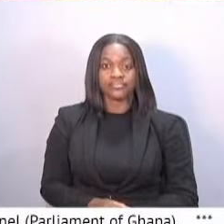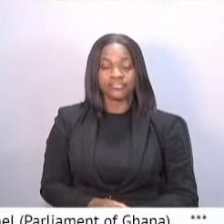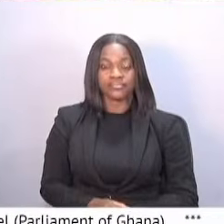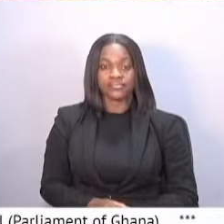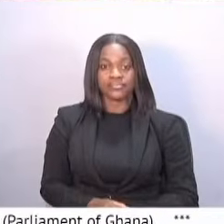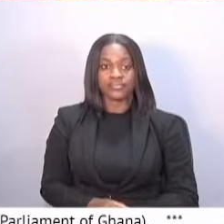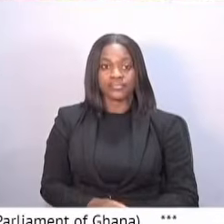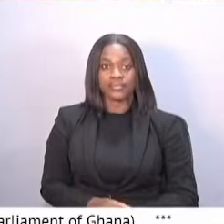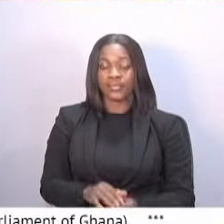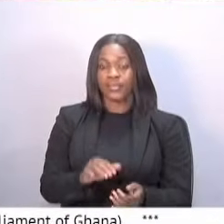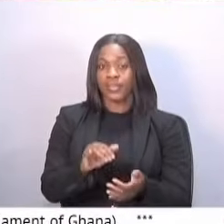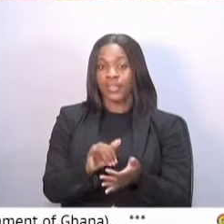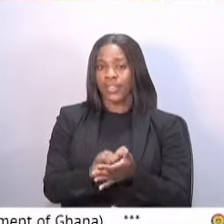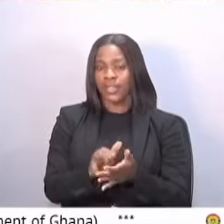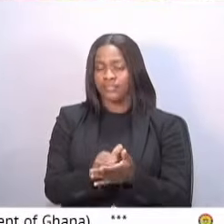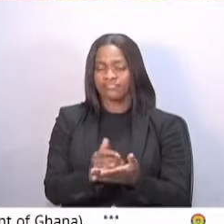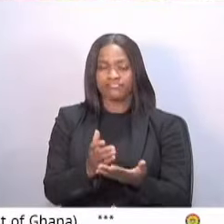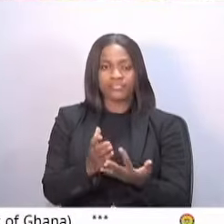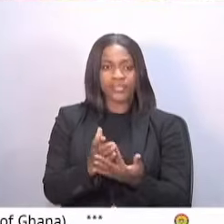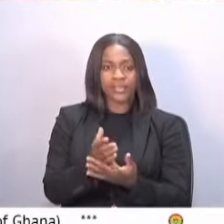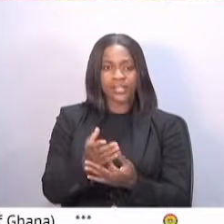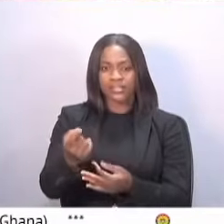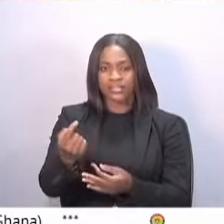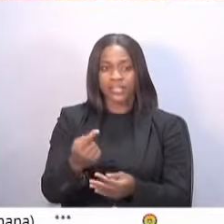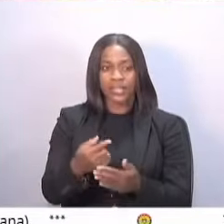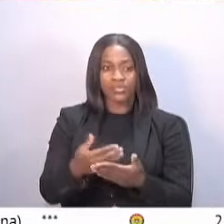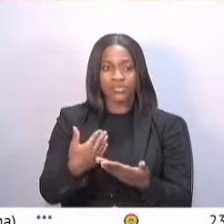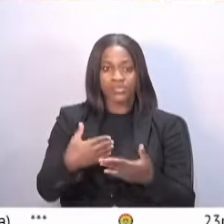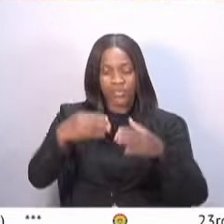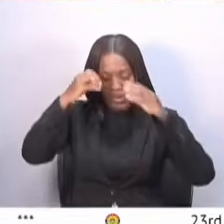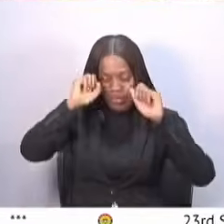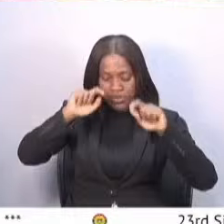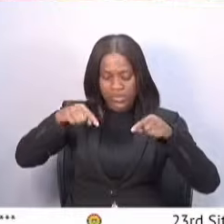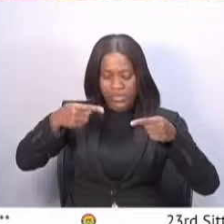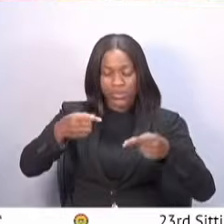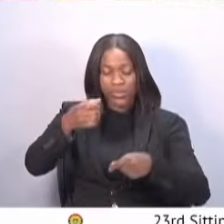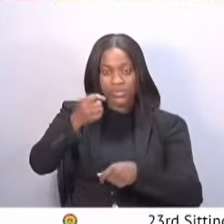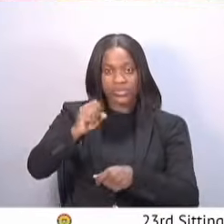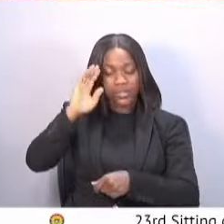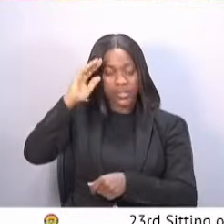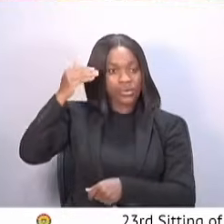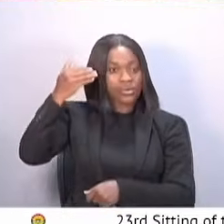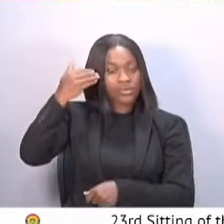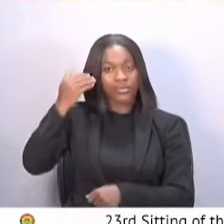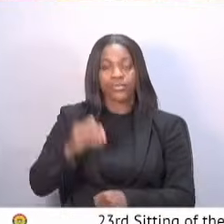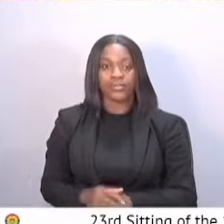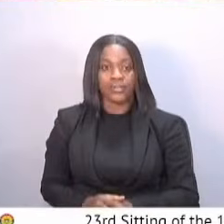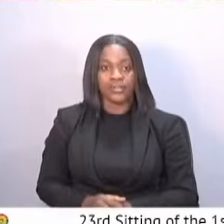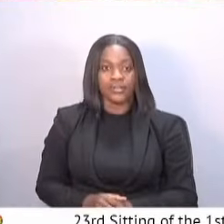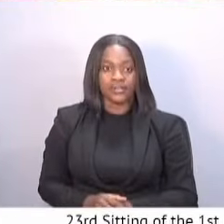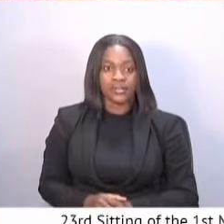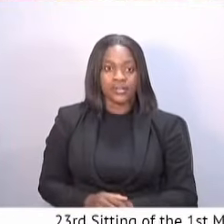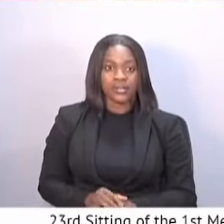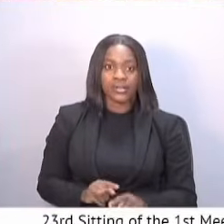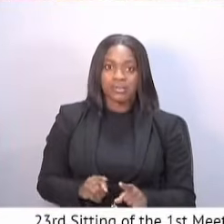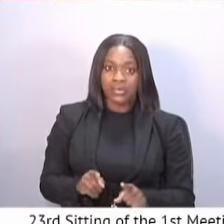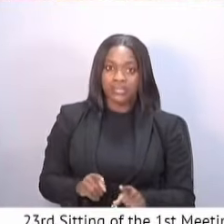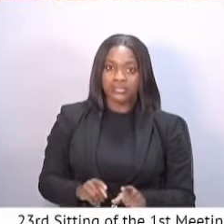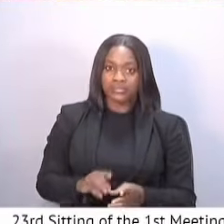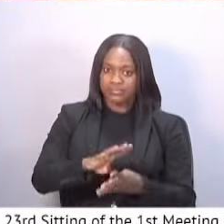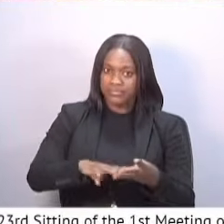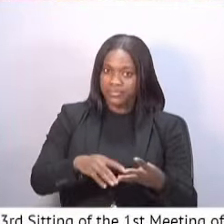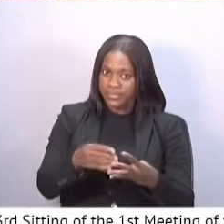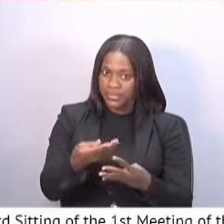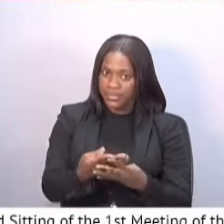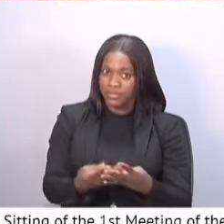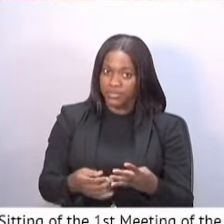these answers came before the President went to South Korea, but I'll still give the table